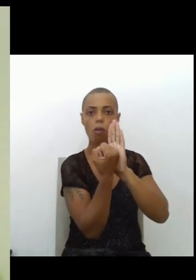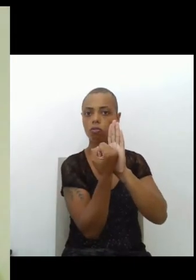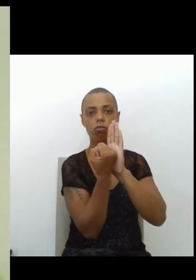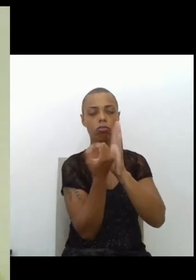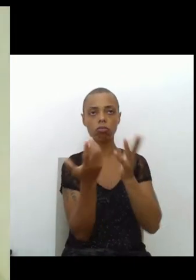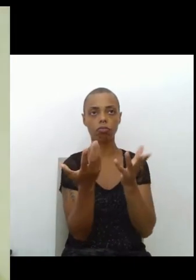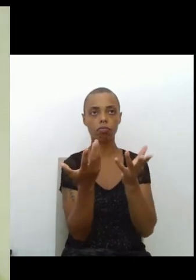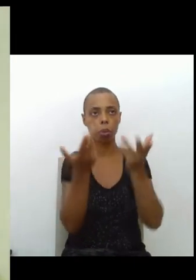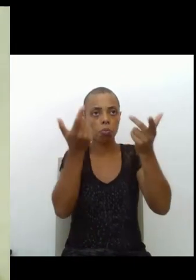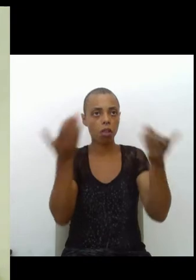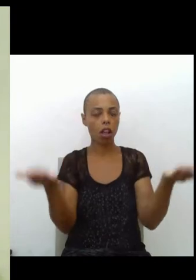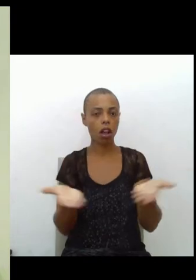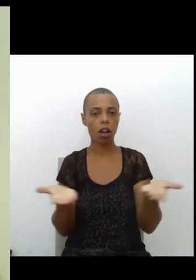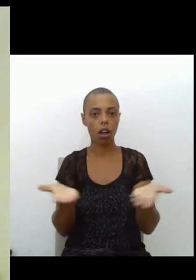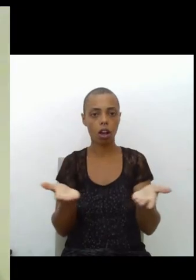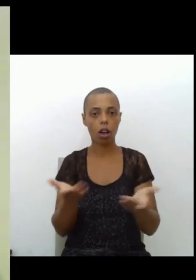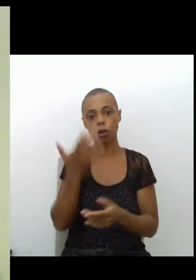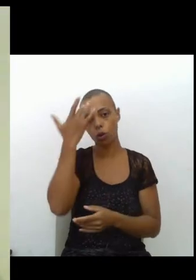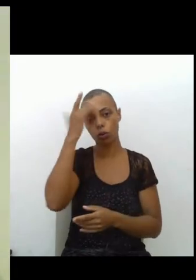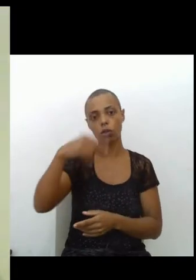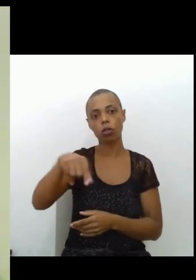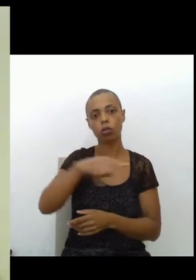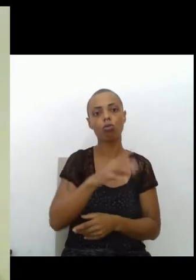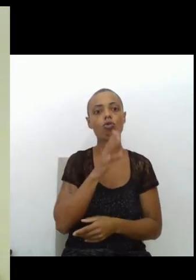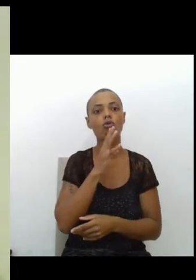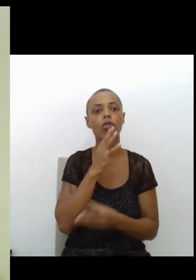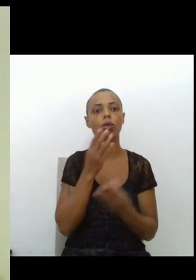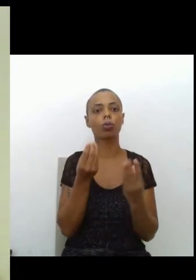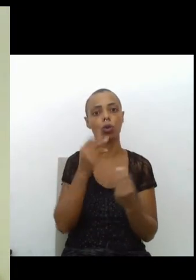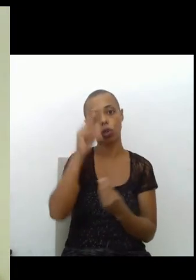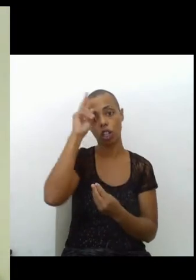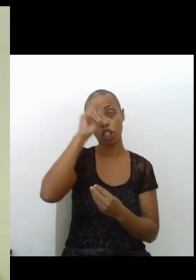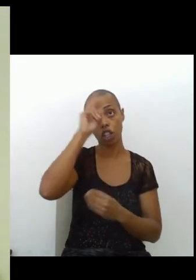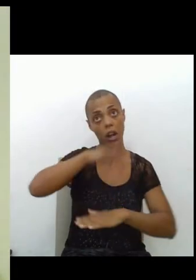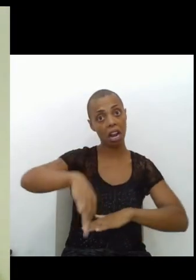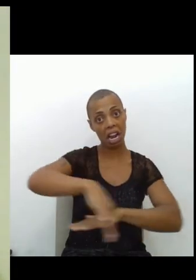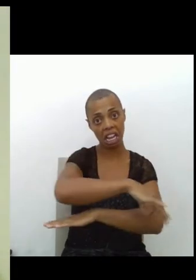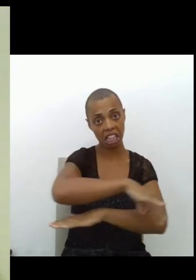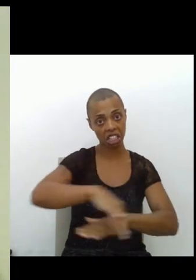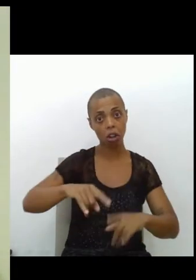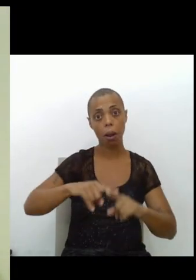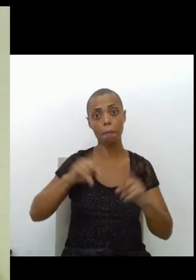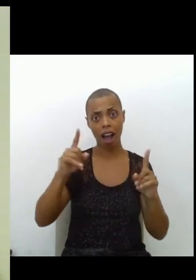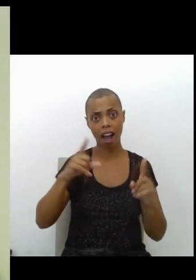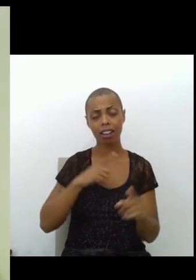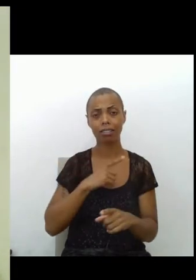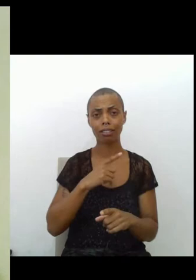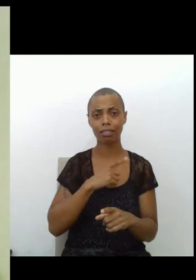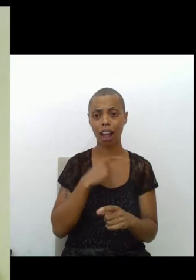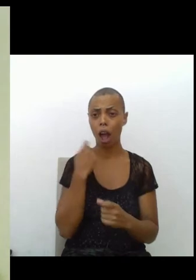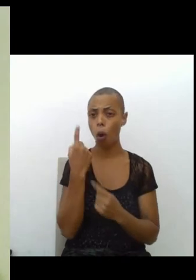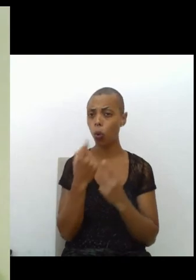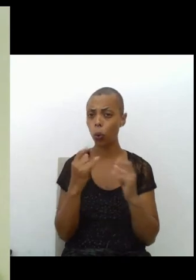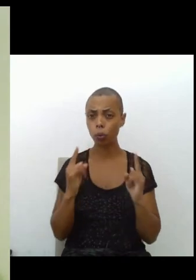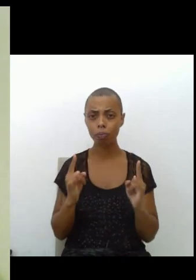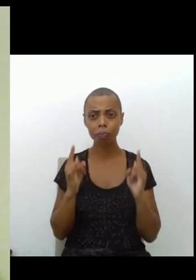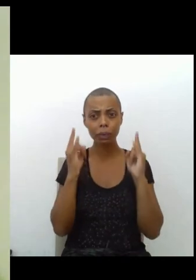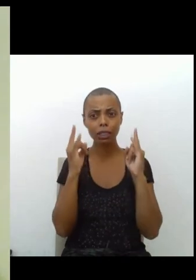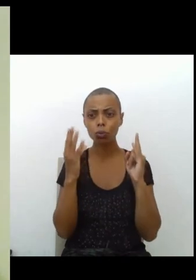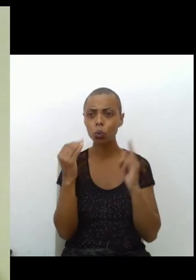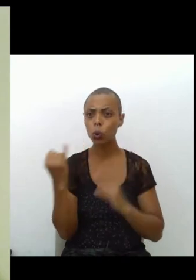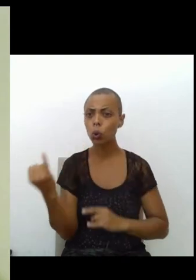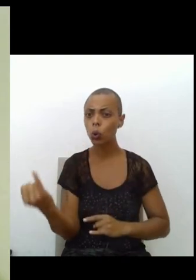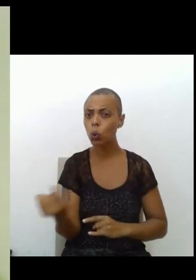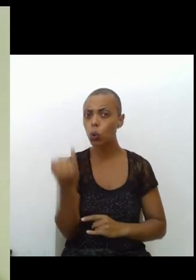architecture history a lot but but there are really important buildings in the in the 20th century that are